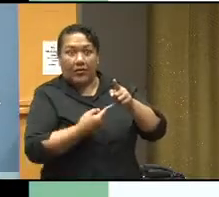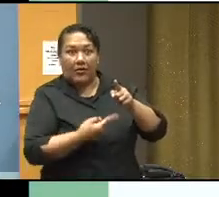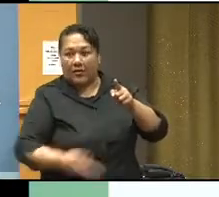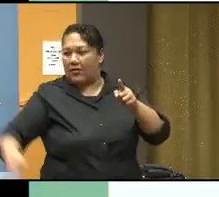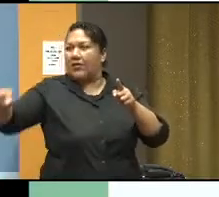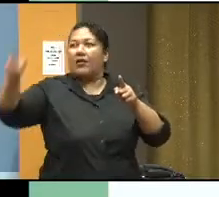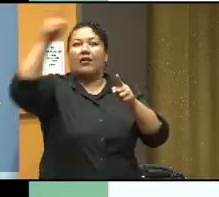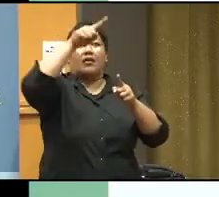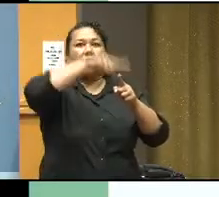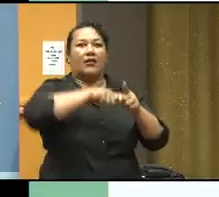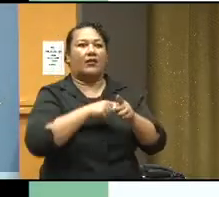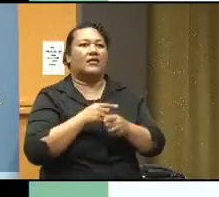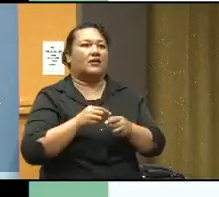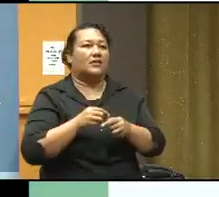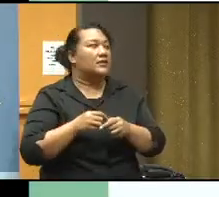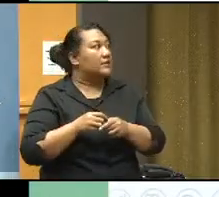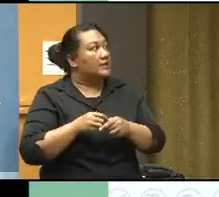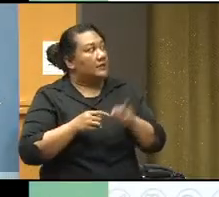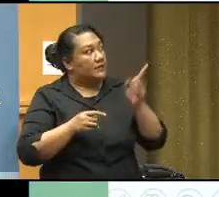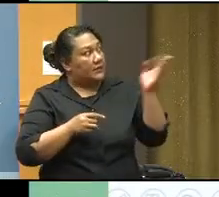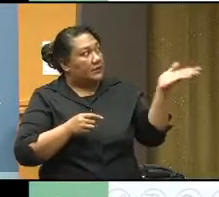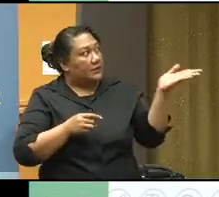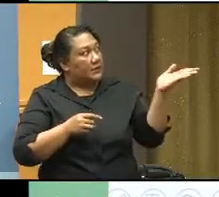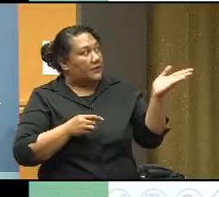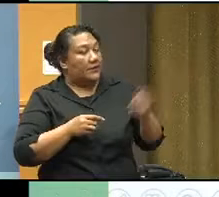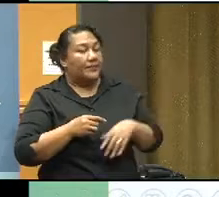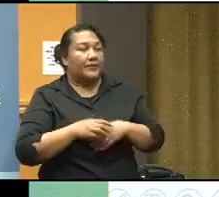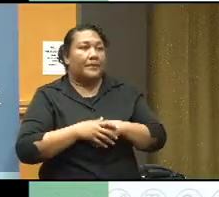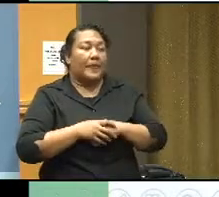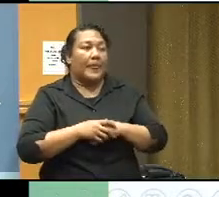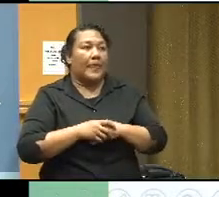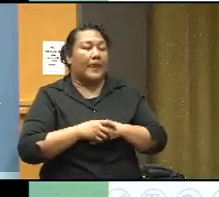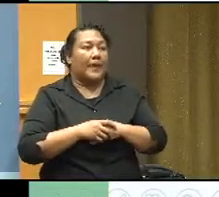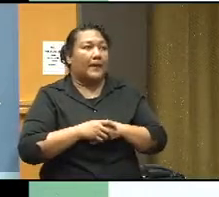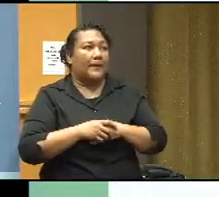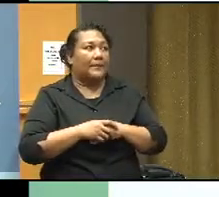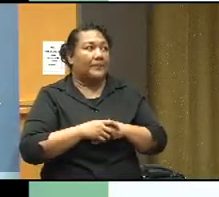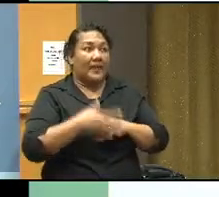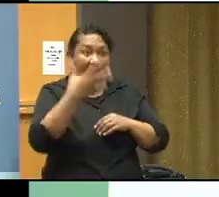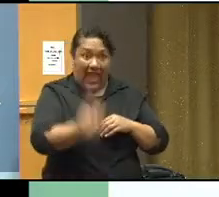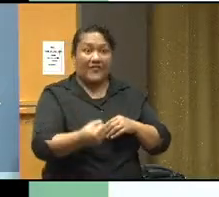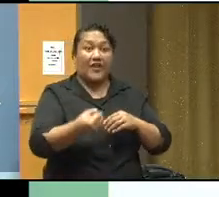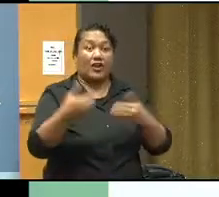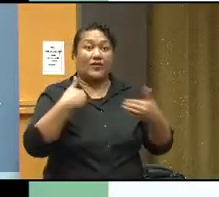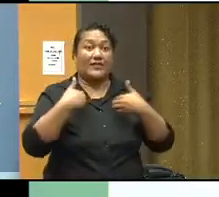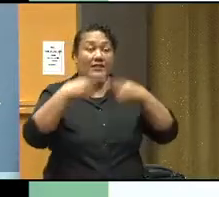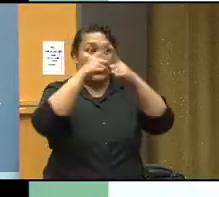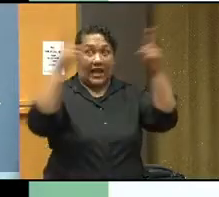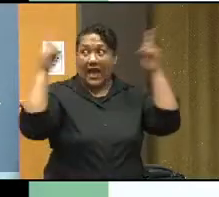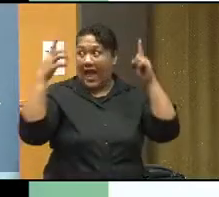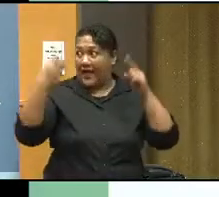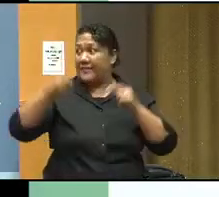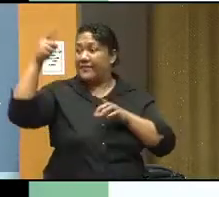that particular approach. Even though, as we said, they are, university graduate outcomes out there. People